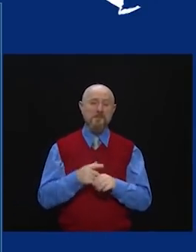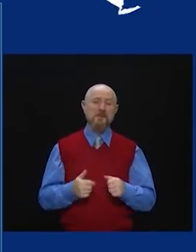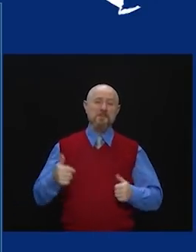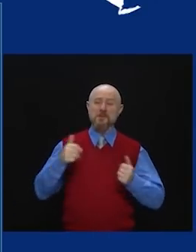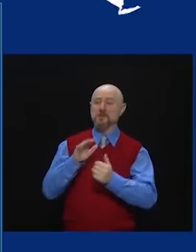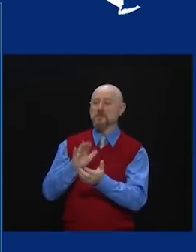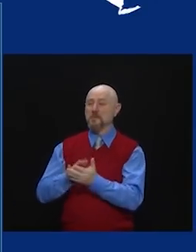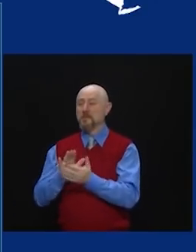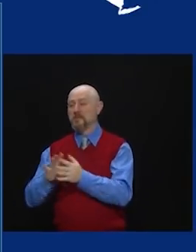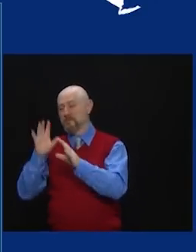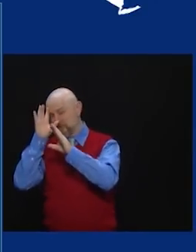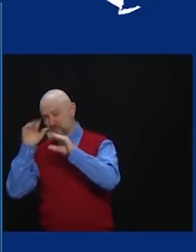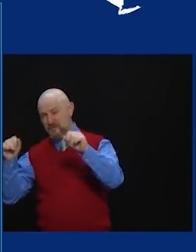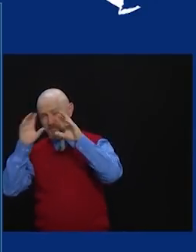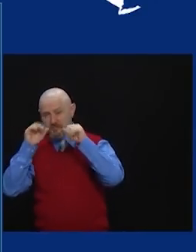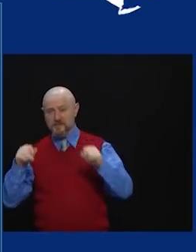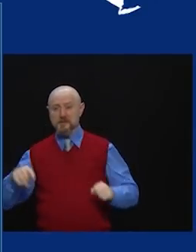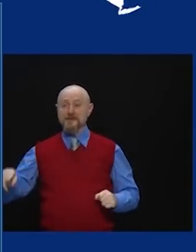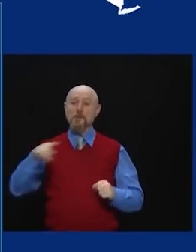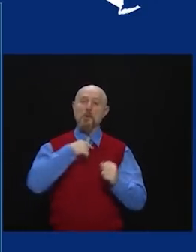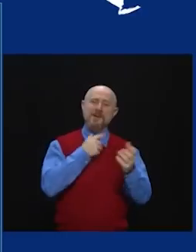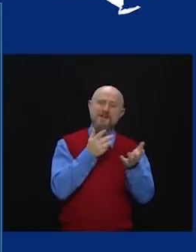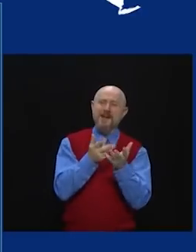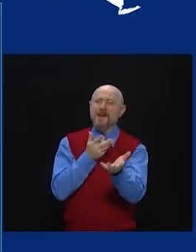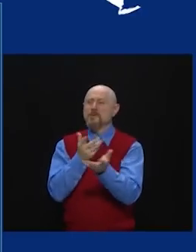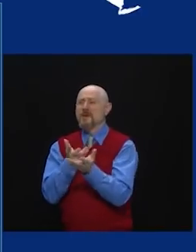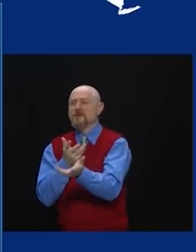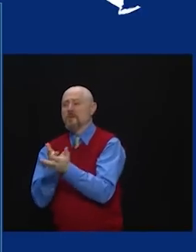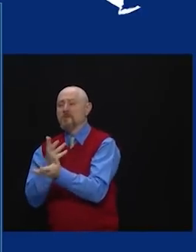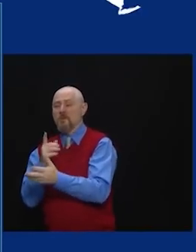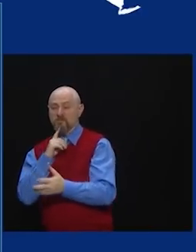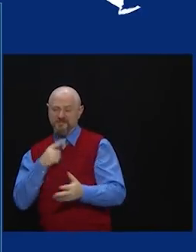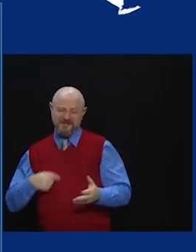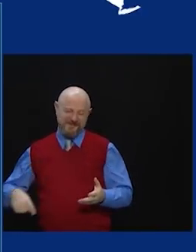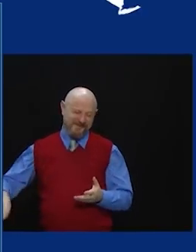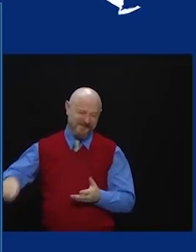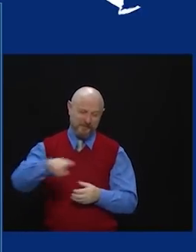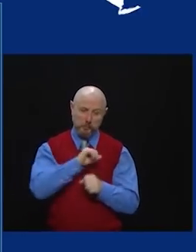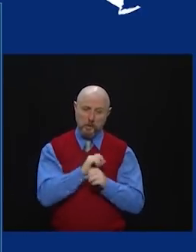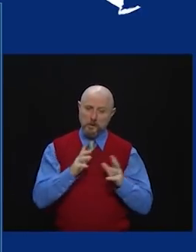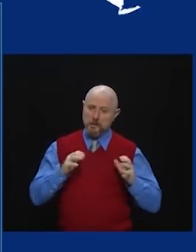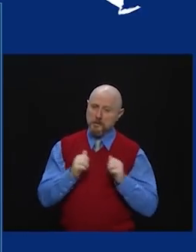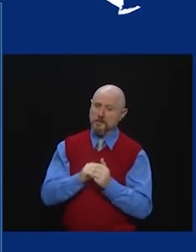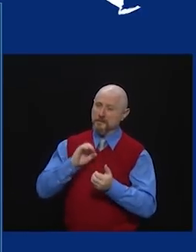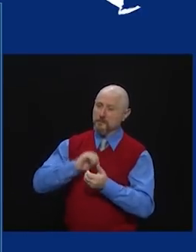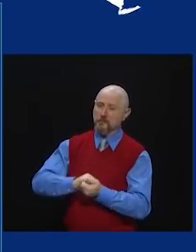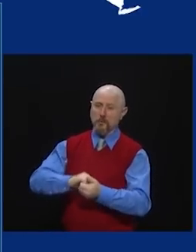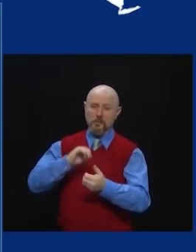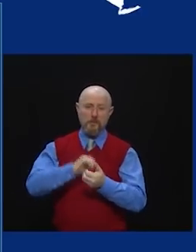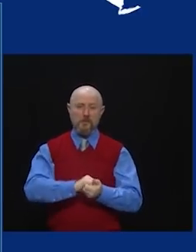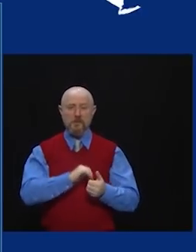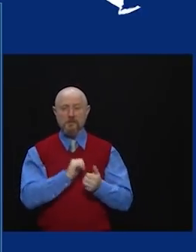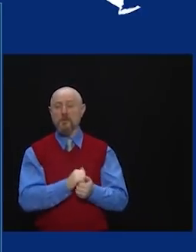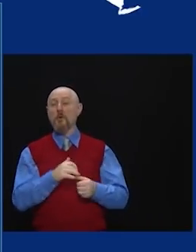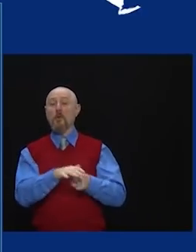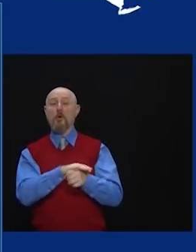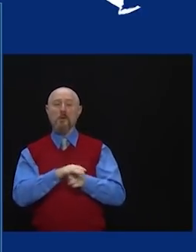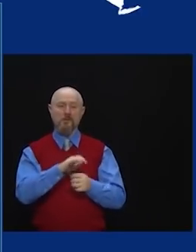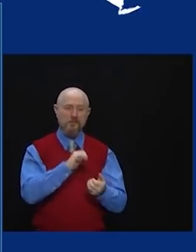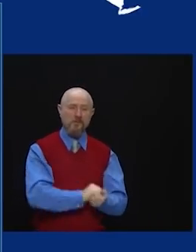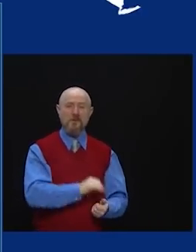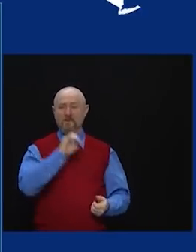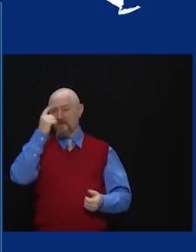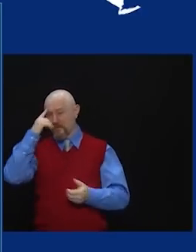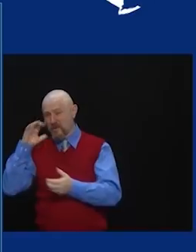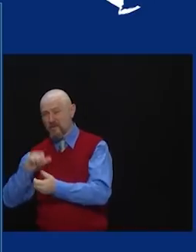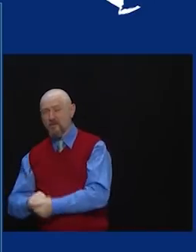we wanted to make sure that we show everyone that we are teamed up from our federal partners on down to our local. So let's hear what people have to